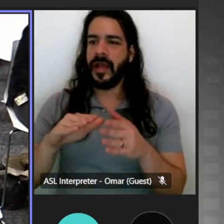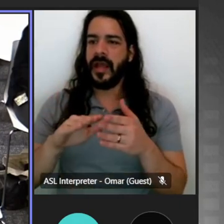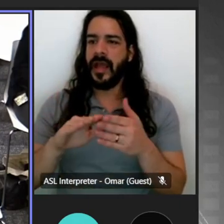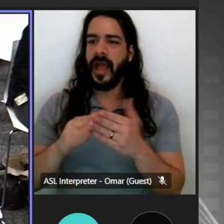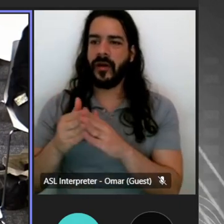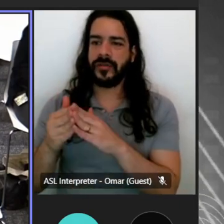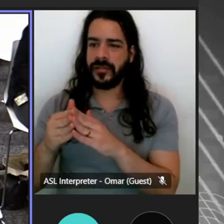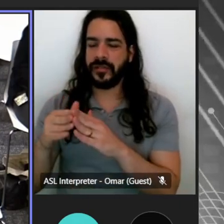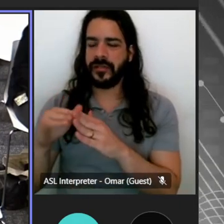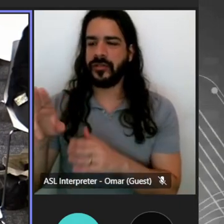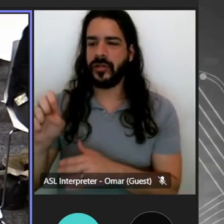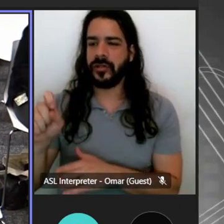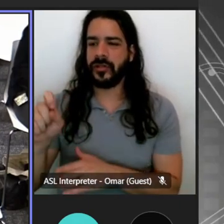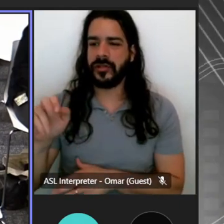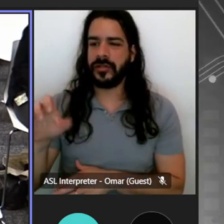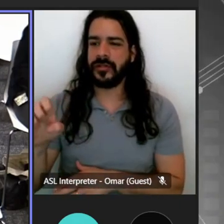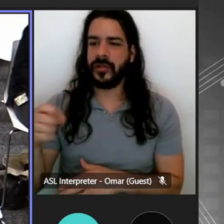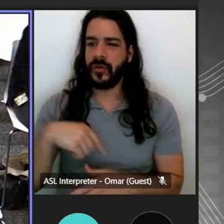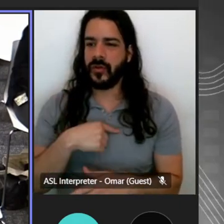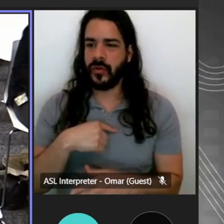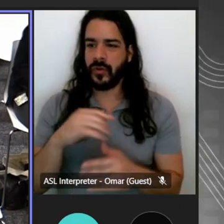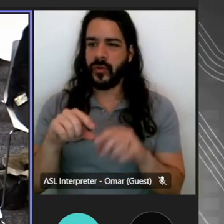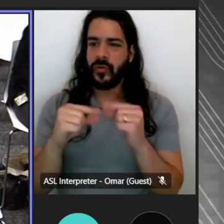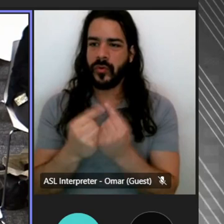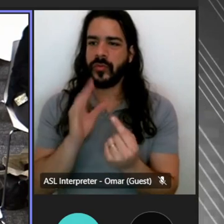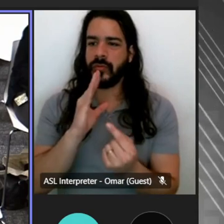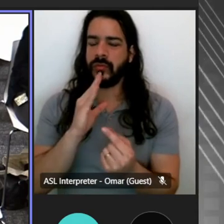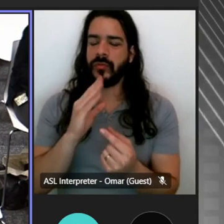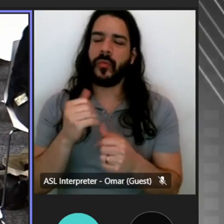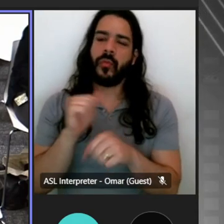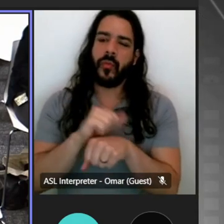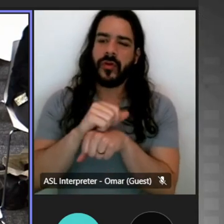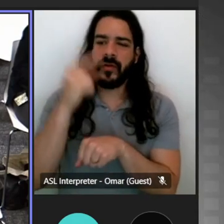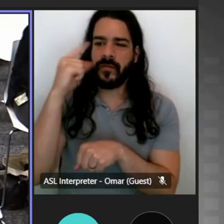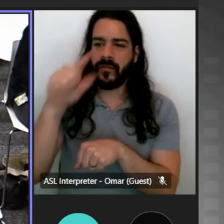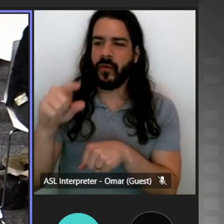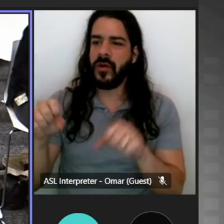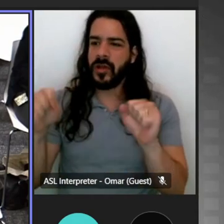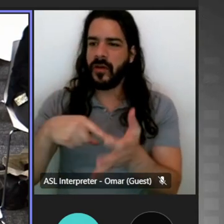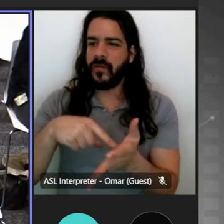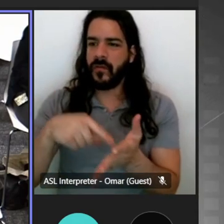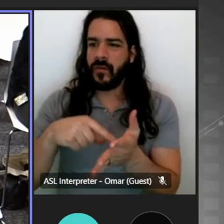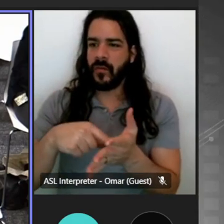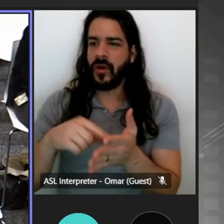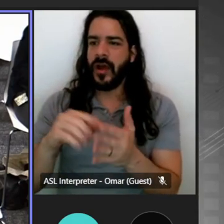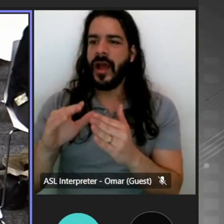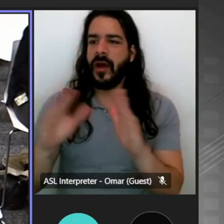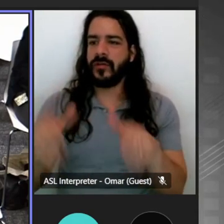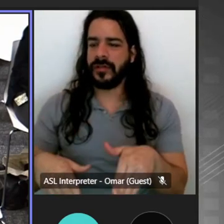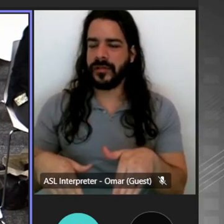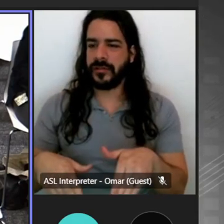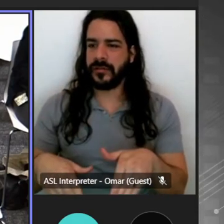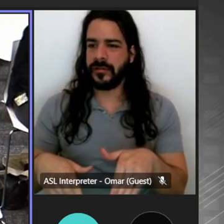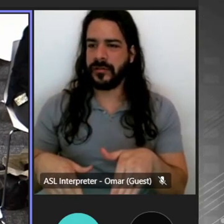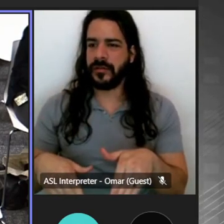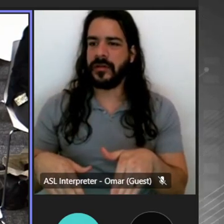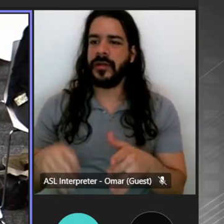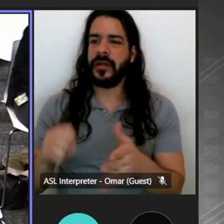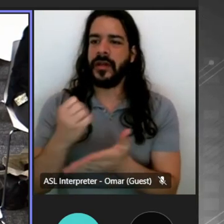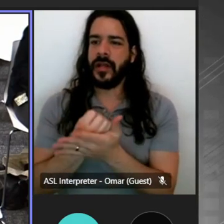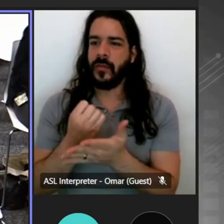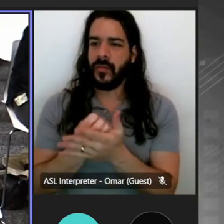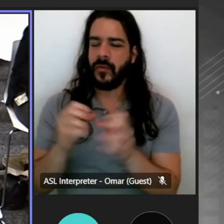a grassroots advocacy group working for affordable housing and economic opportunity in Ward